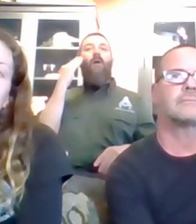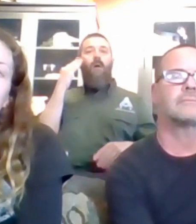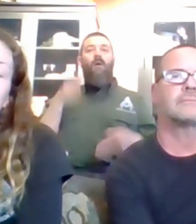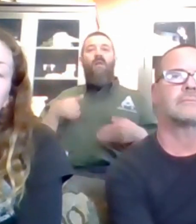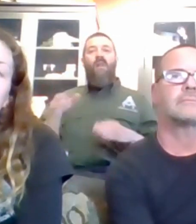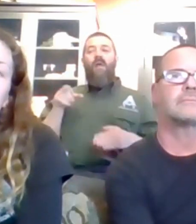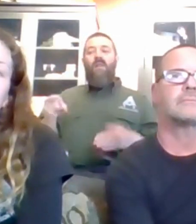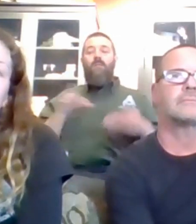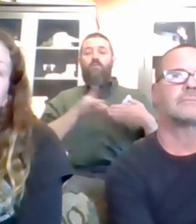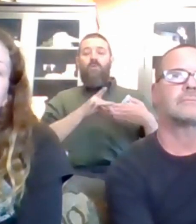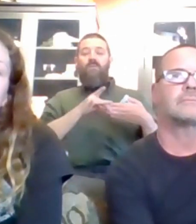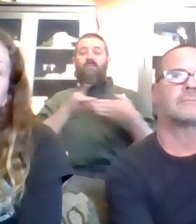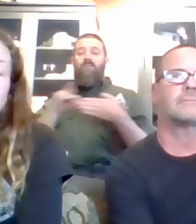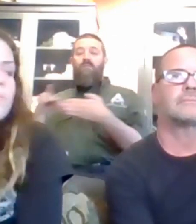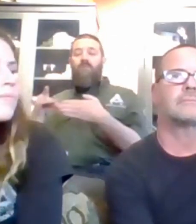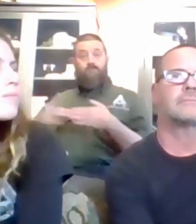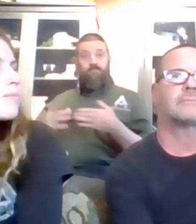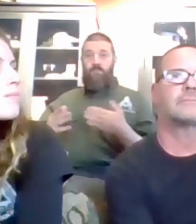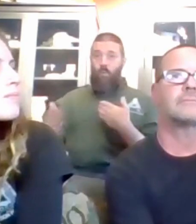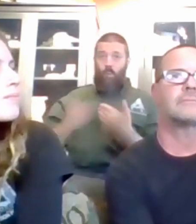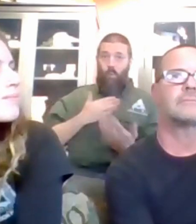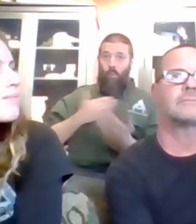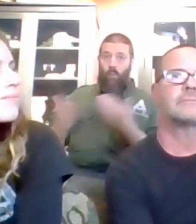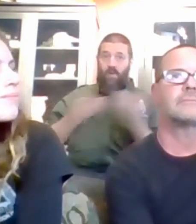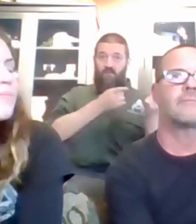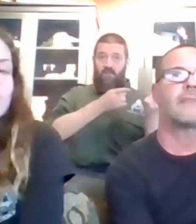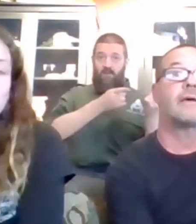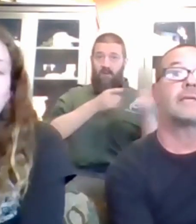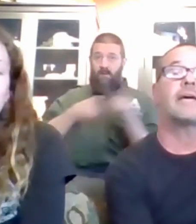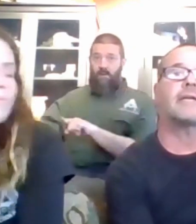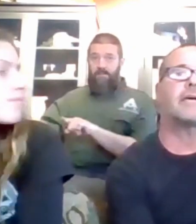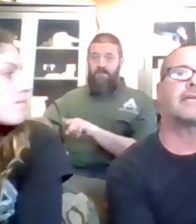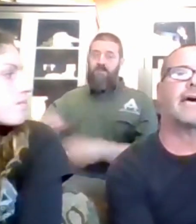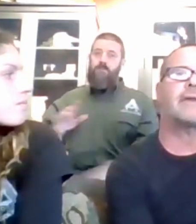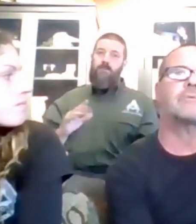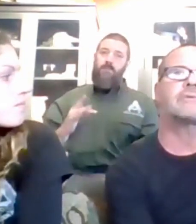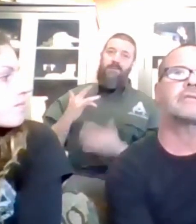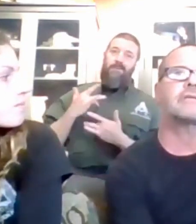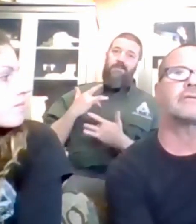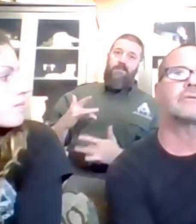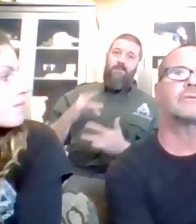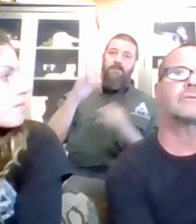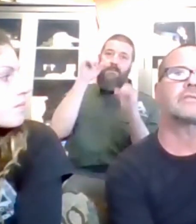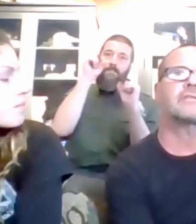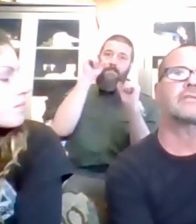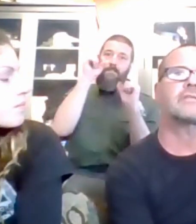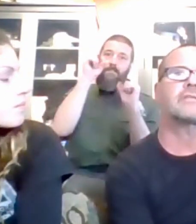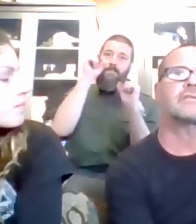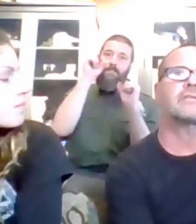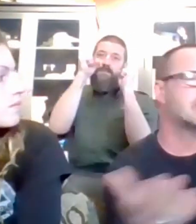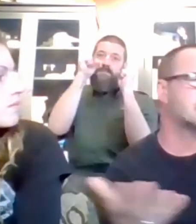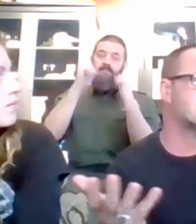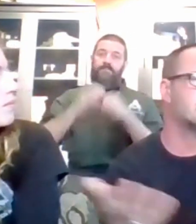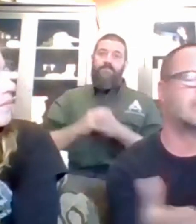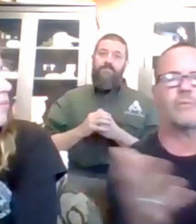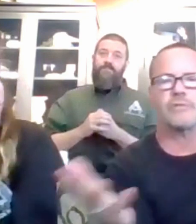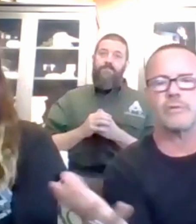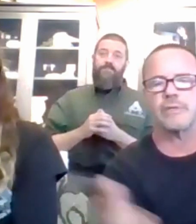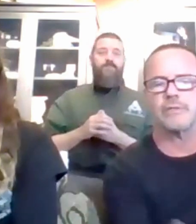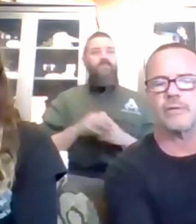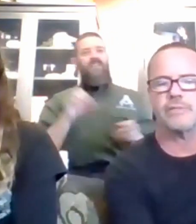and so by just allowing them to take the lead, whatever usually happens is just amazing. Yeah, and it